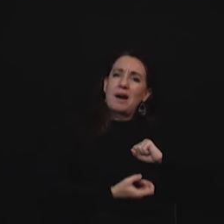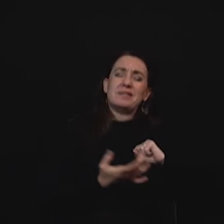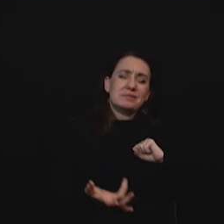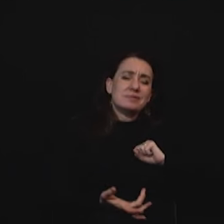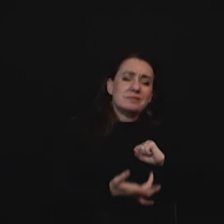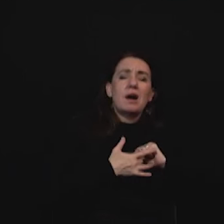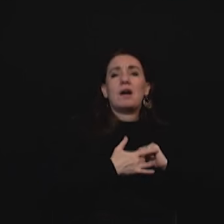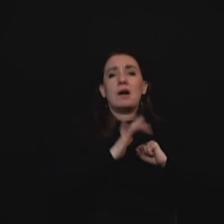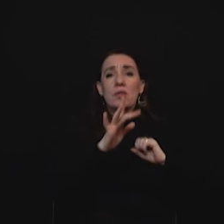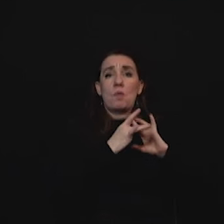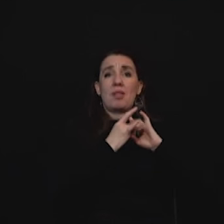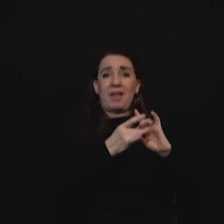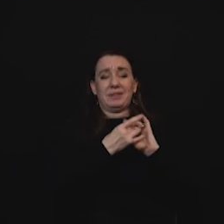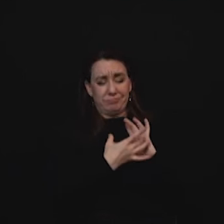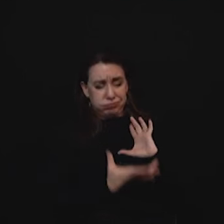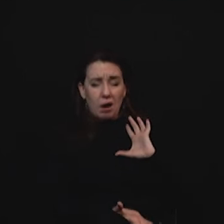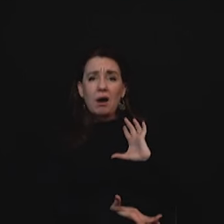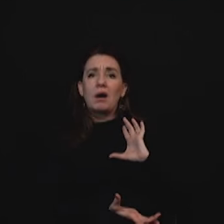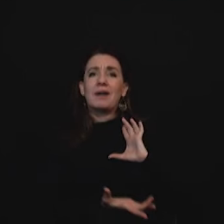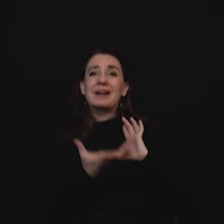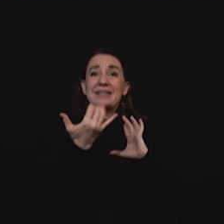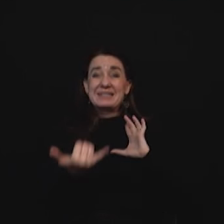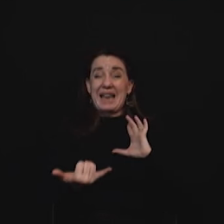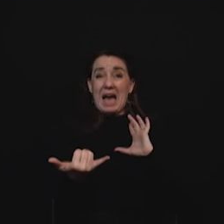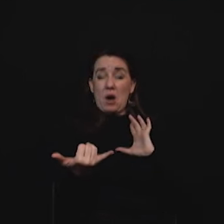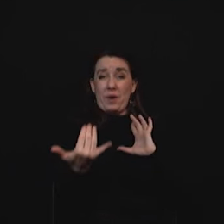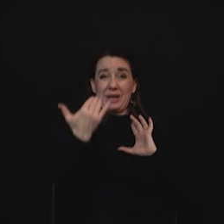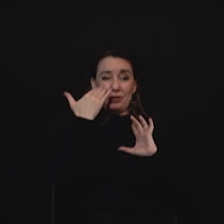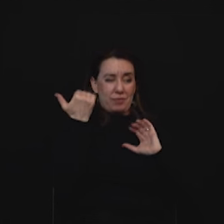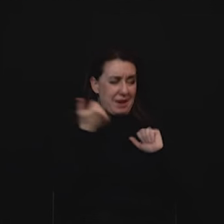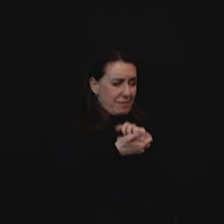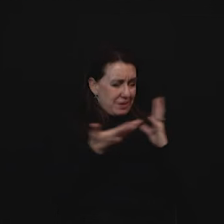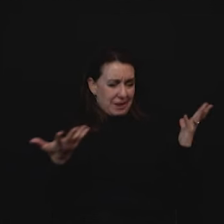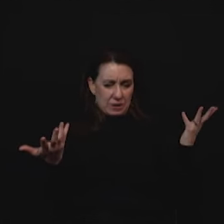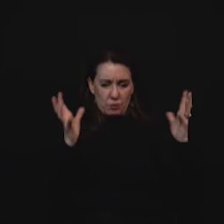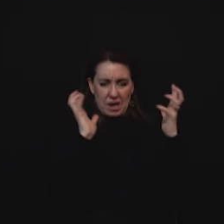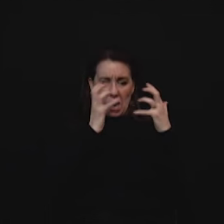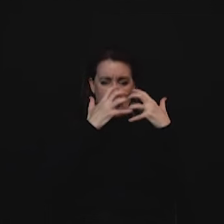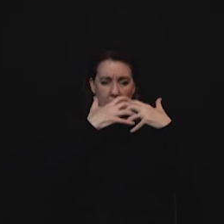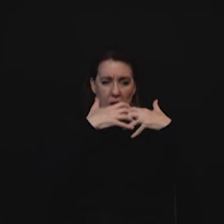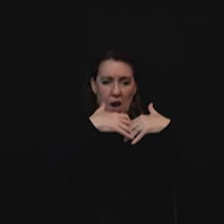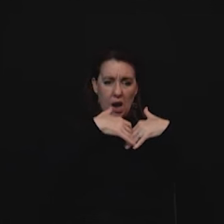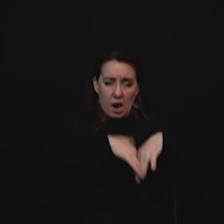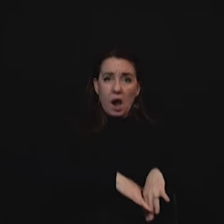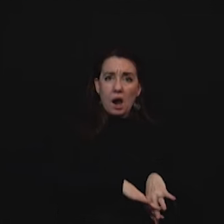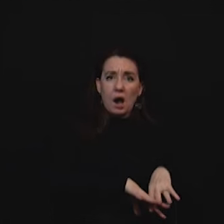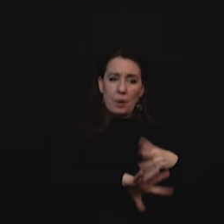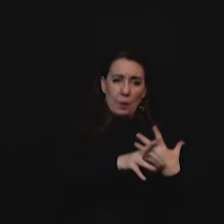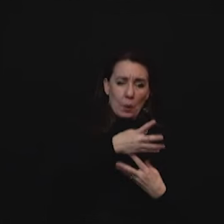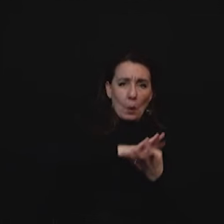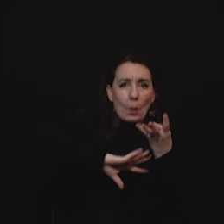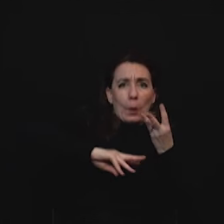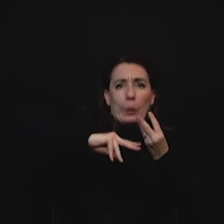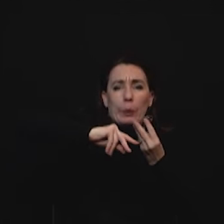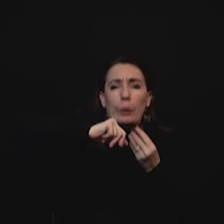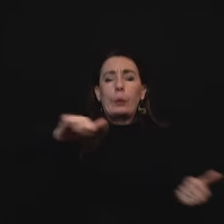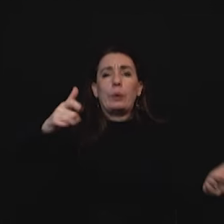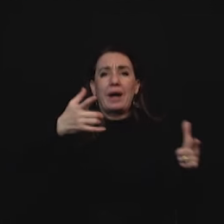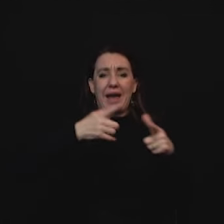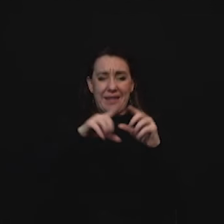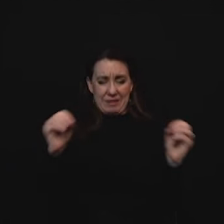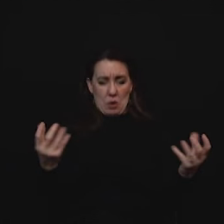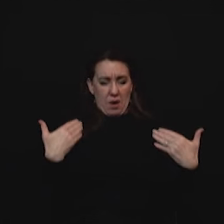wonderful relationship with him, and now he knew everything else would break. God's creation would start to unravel and come undone and go